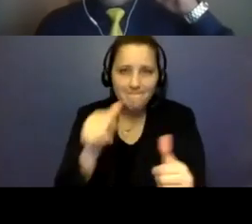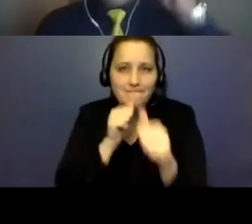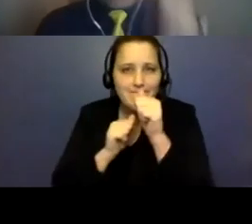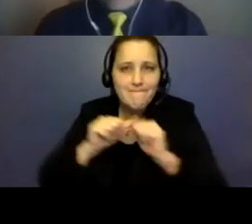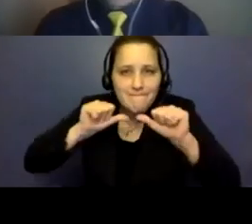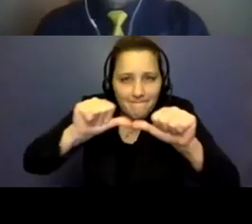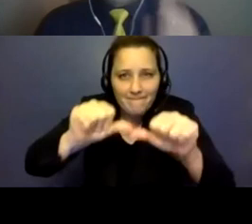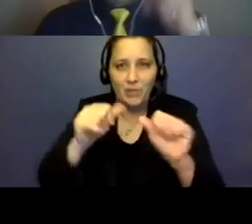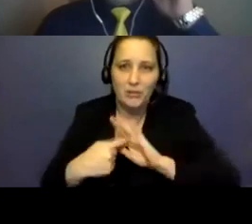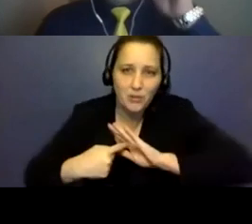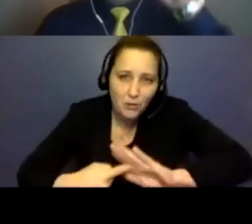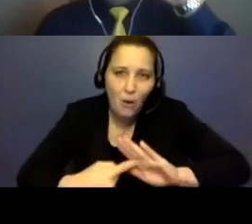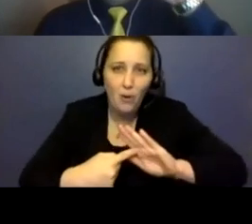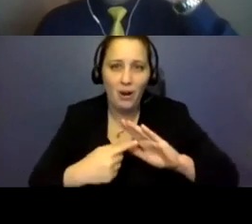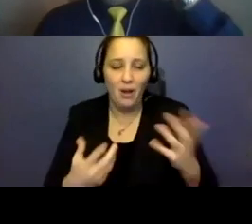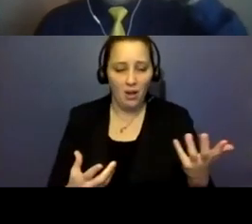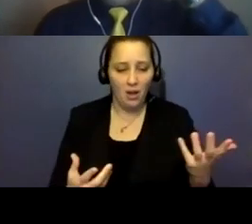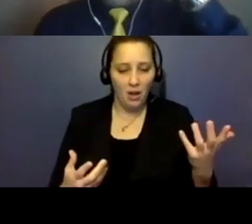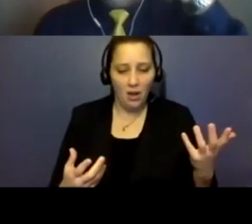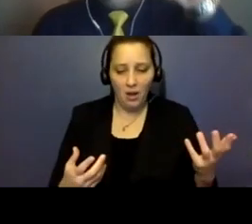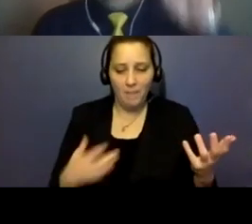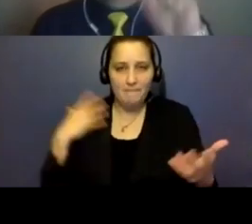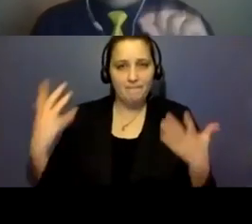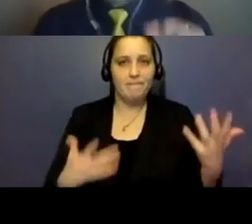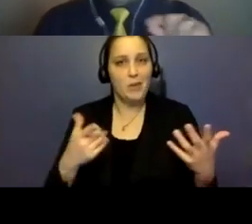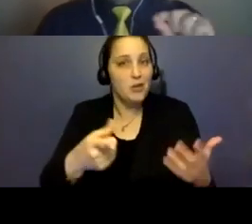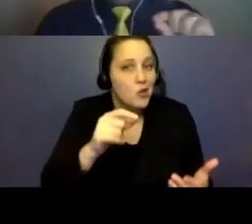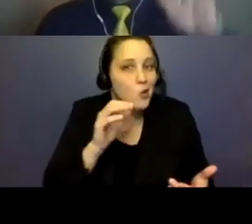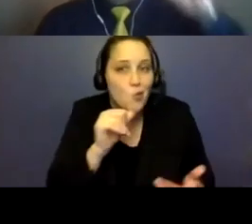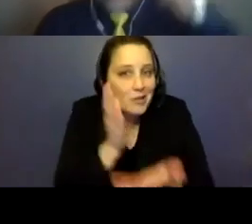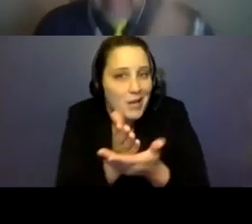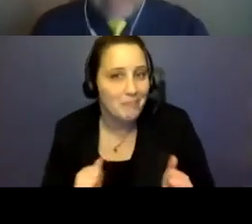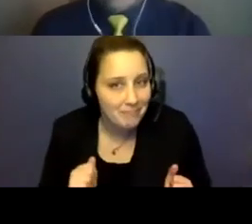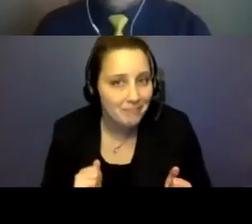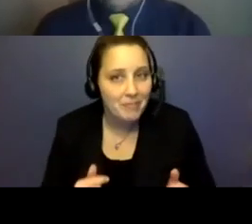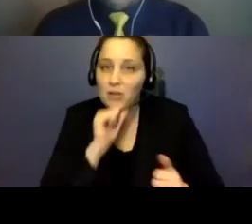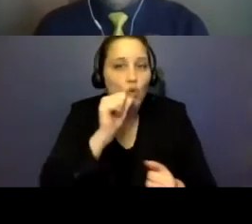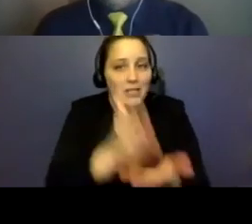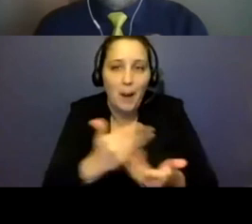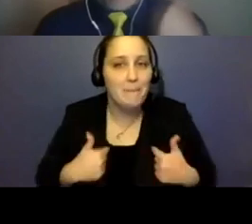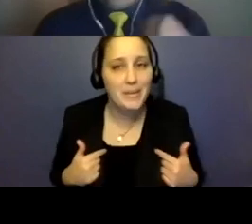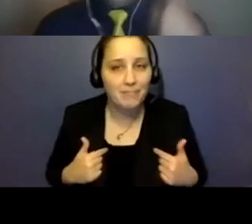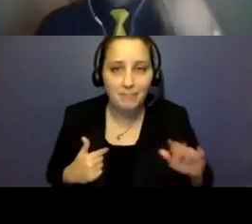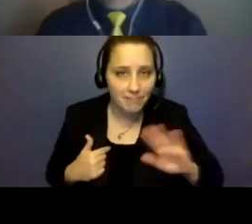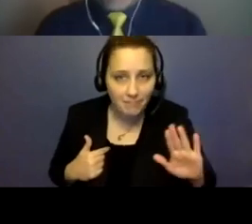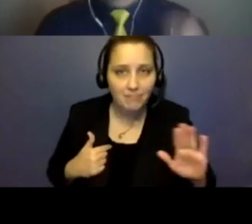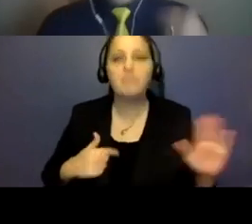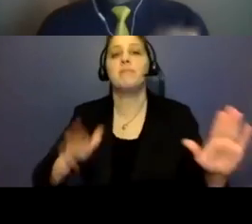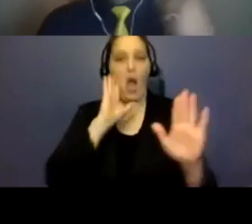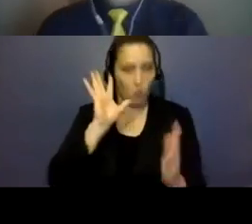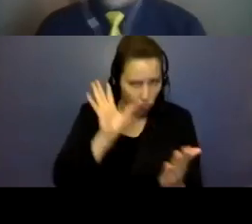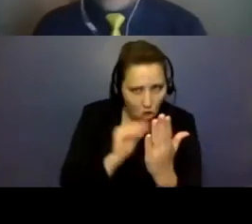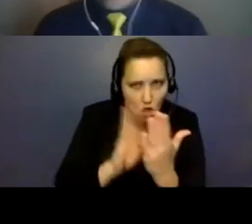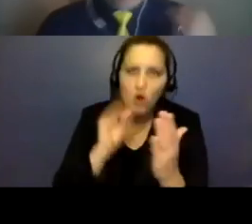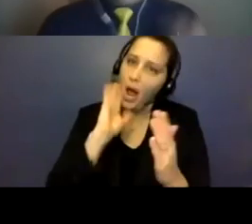and showing that you're not gonna stop me. I will learn, I will